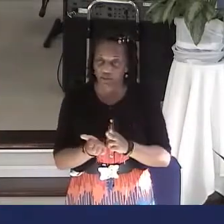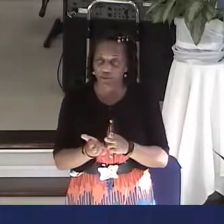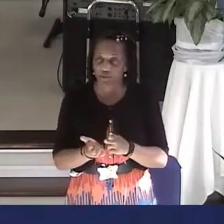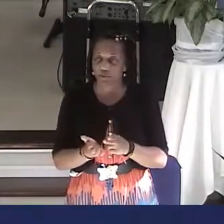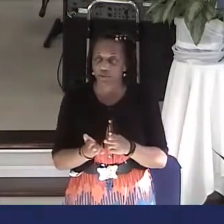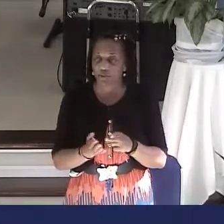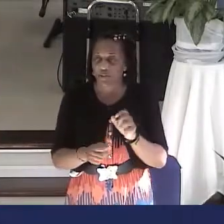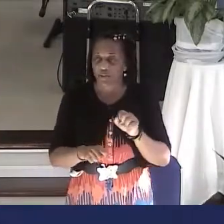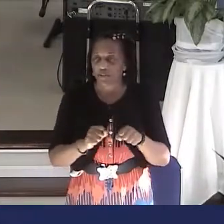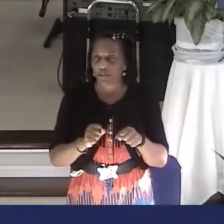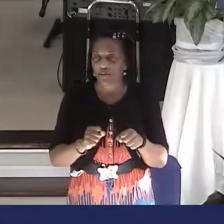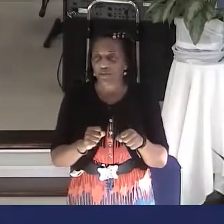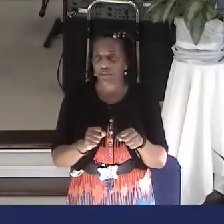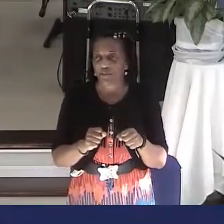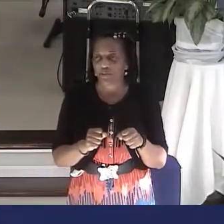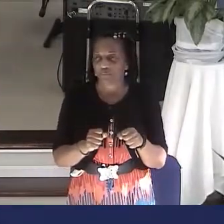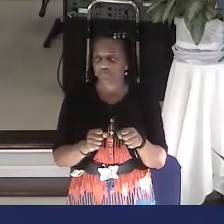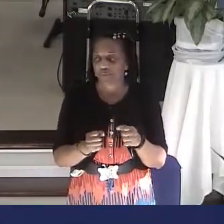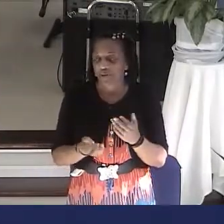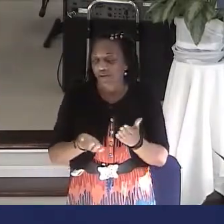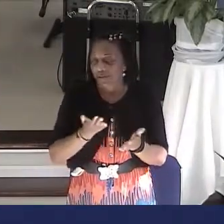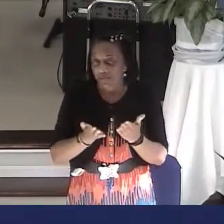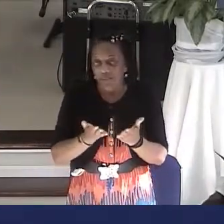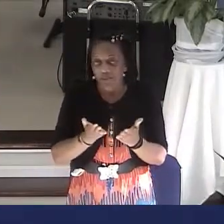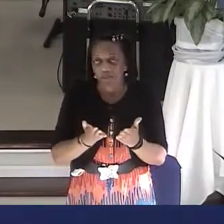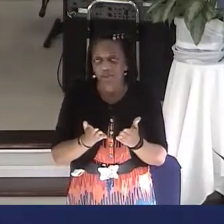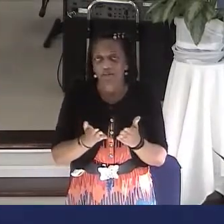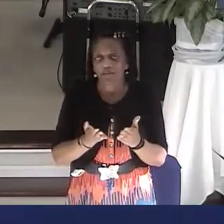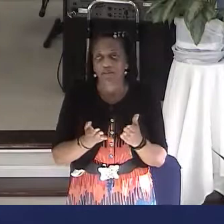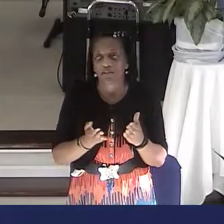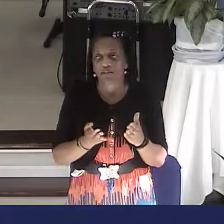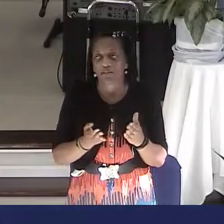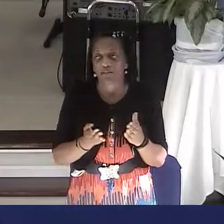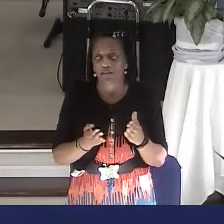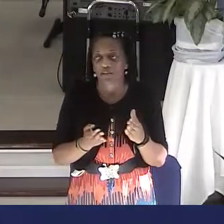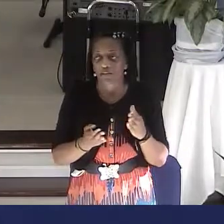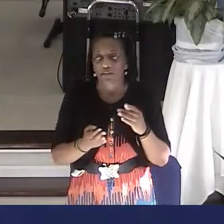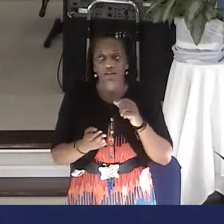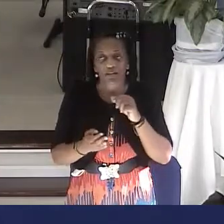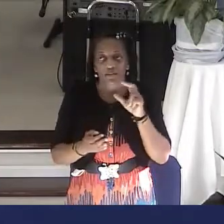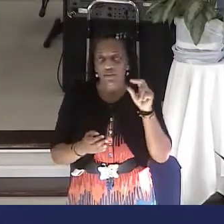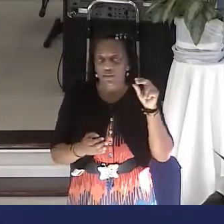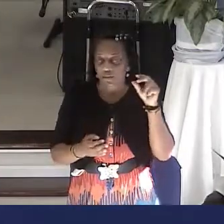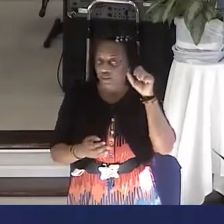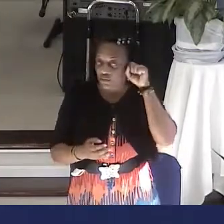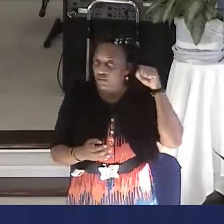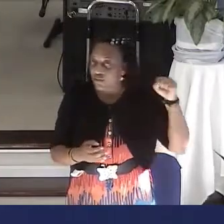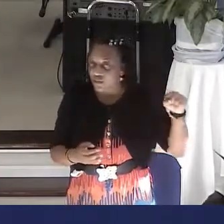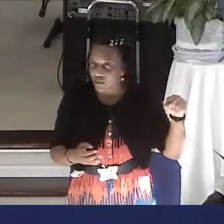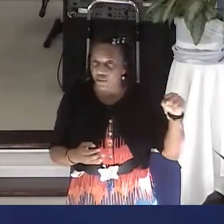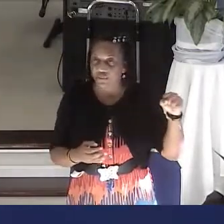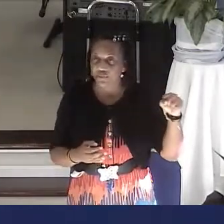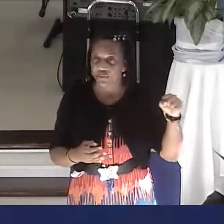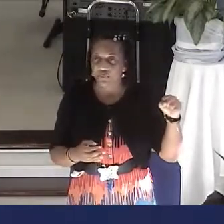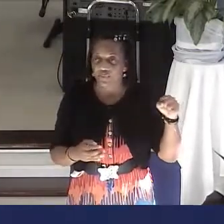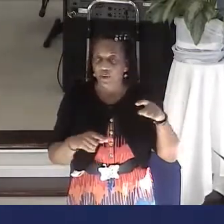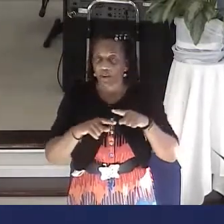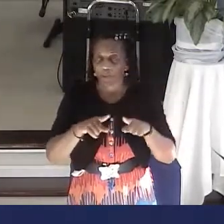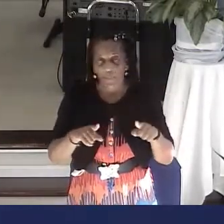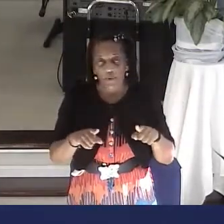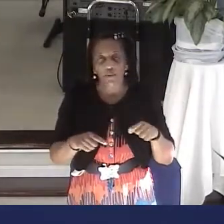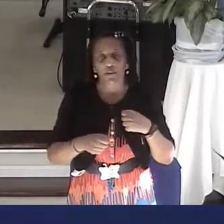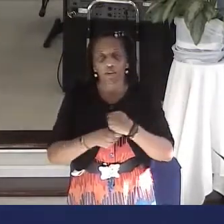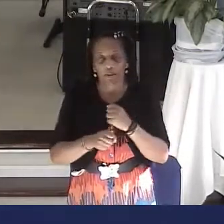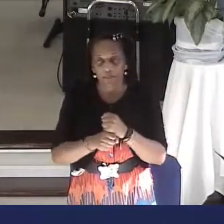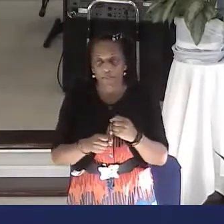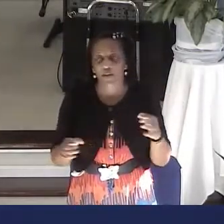be less than perfect. But it's up to us to make a connection, because God is a spirit. And the spirit of